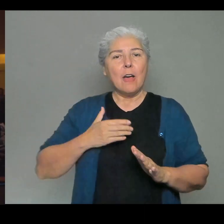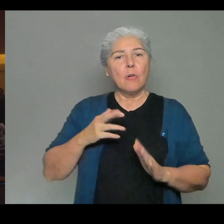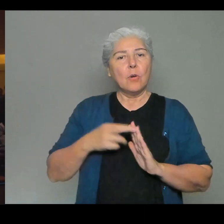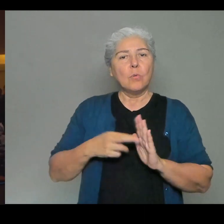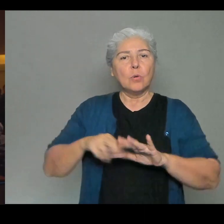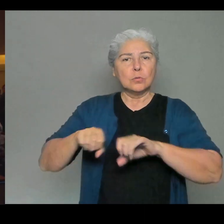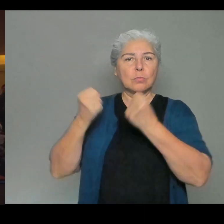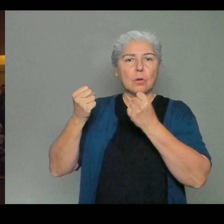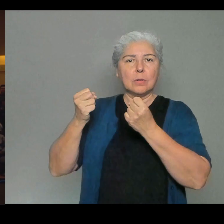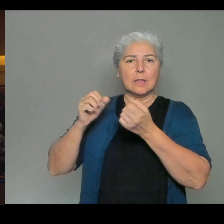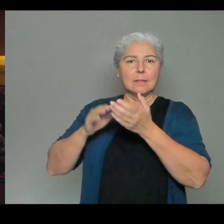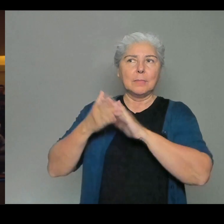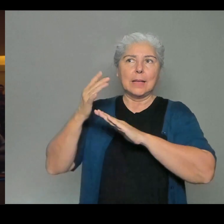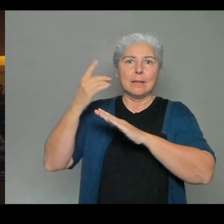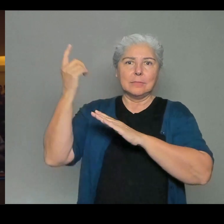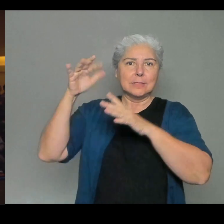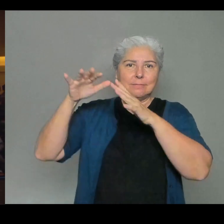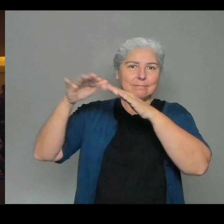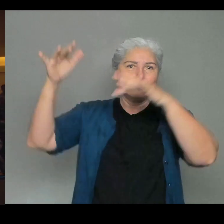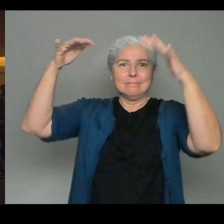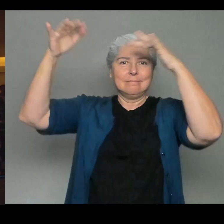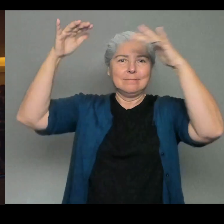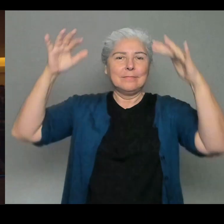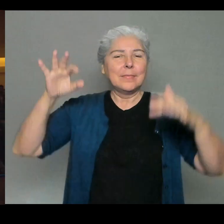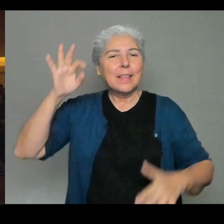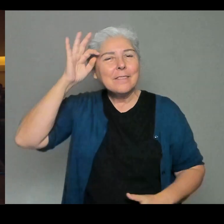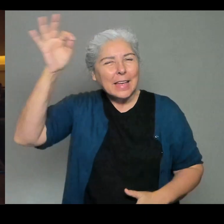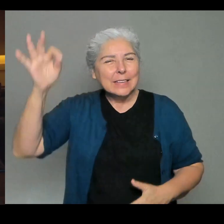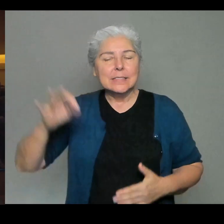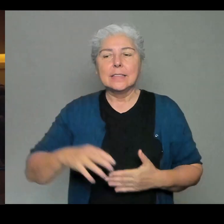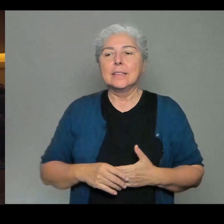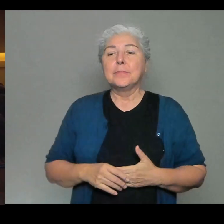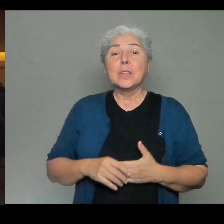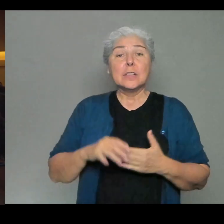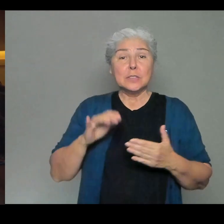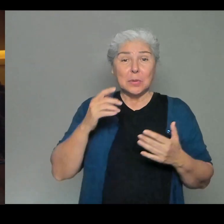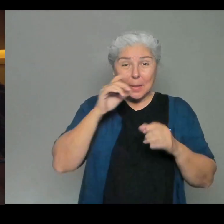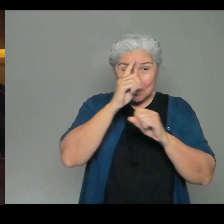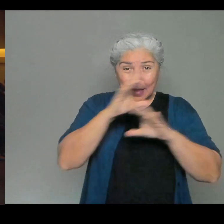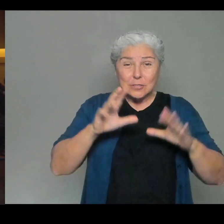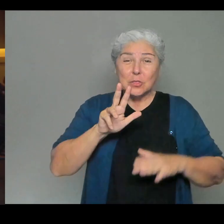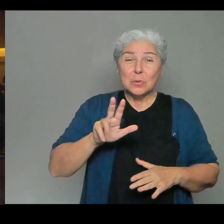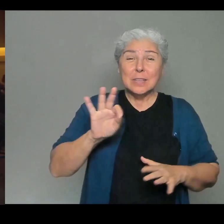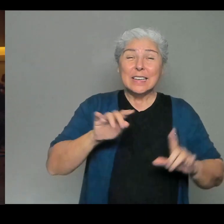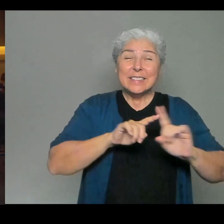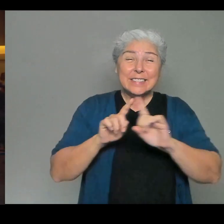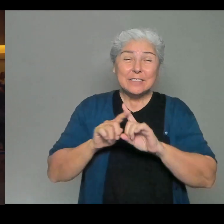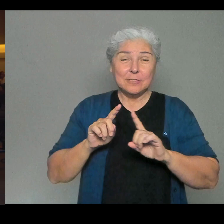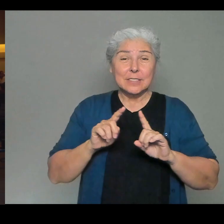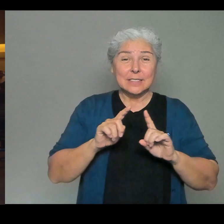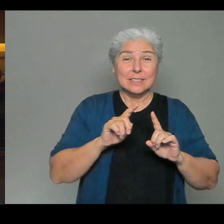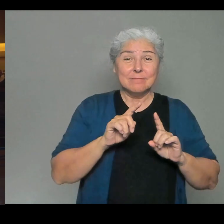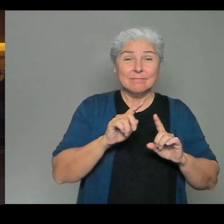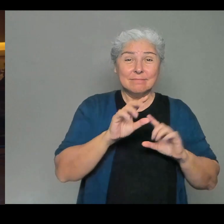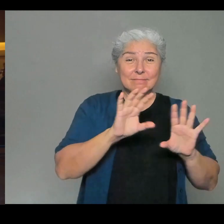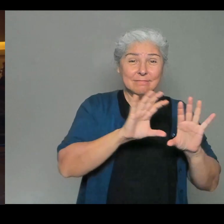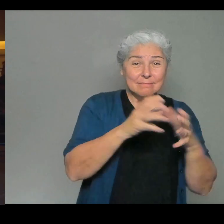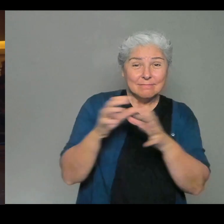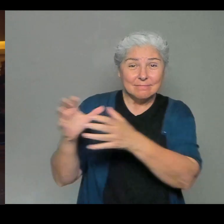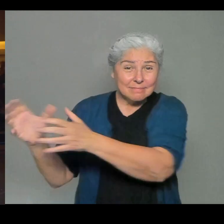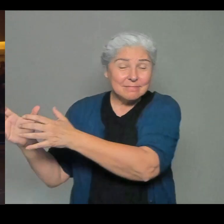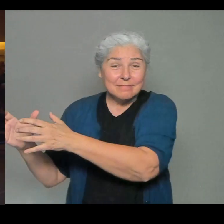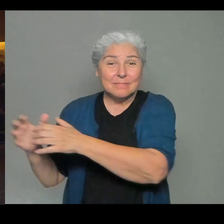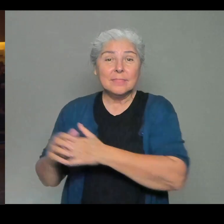exceeded. So that's fantasy. So I want you to imagine 39 pieces of literature with all those different kinds of genres.